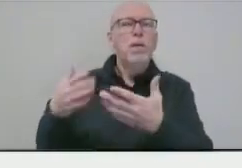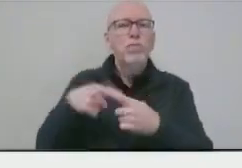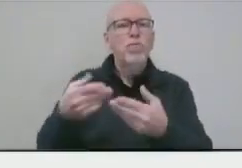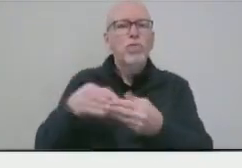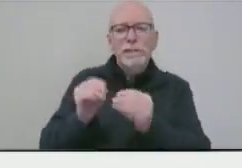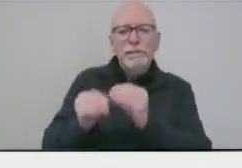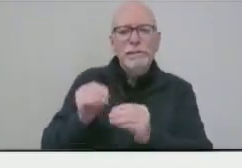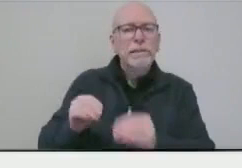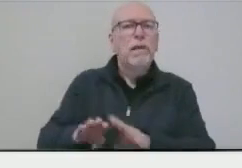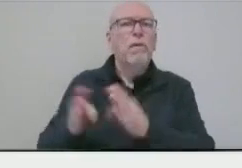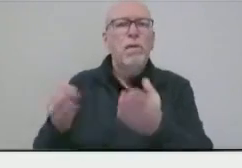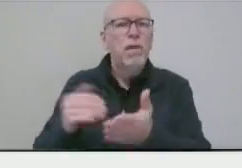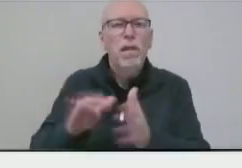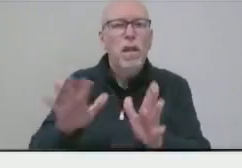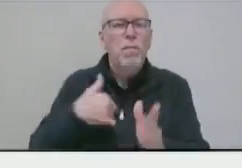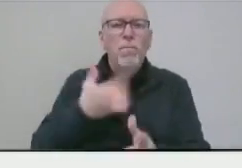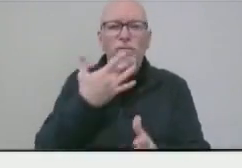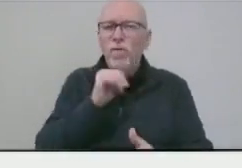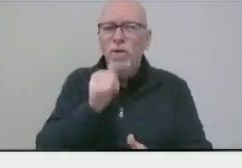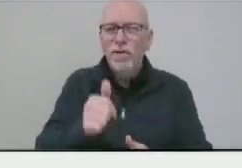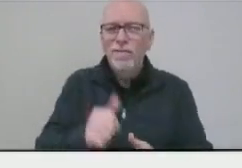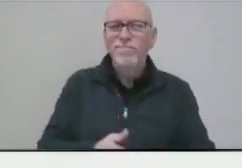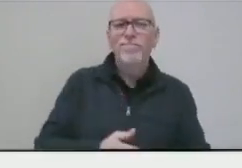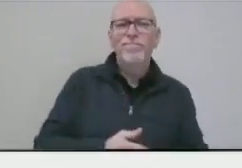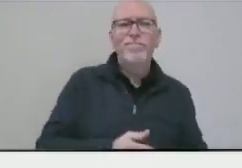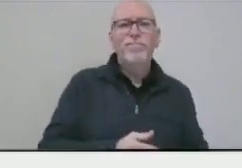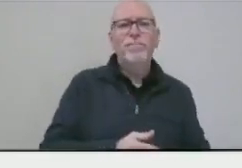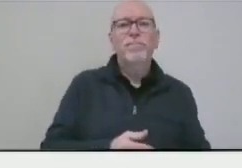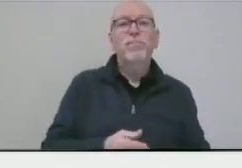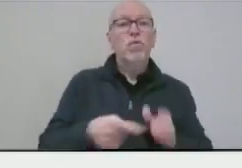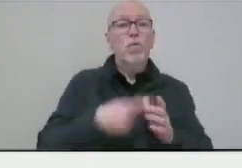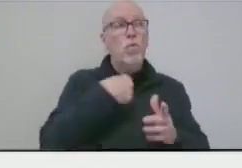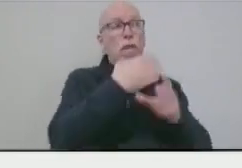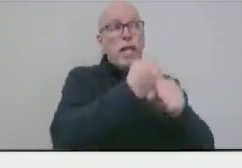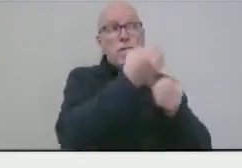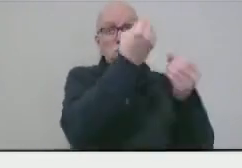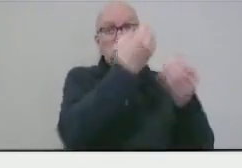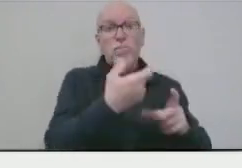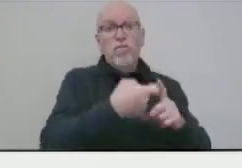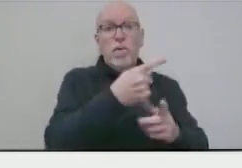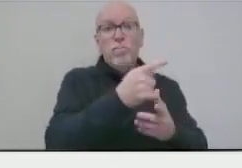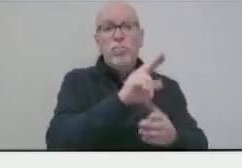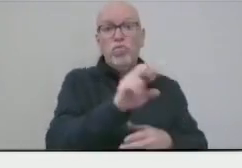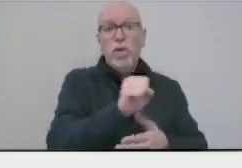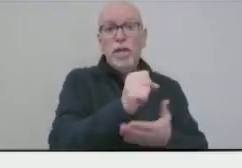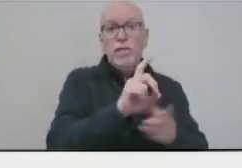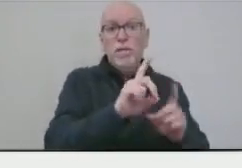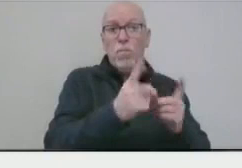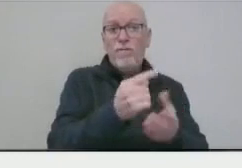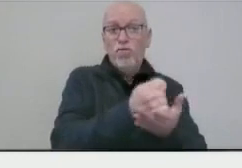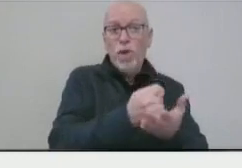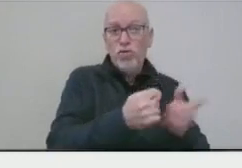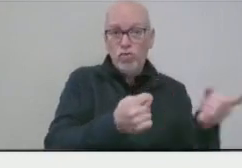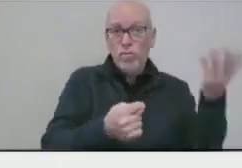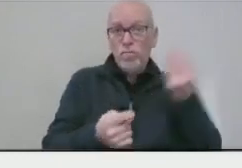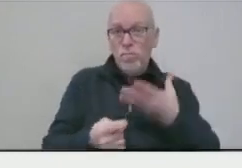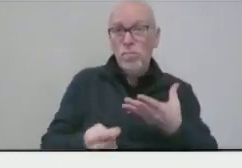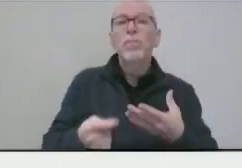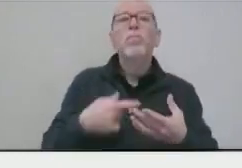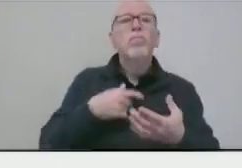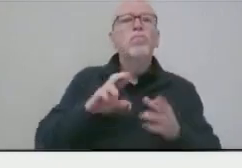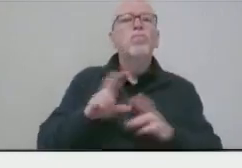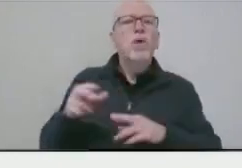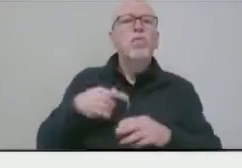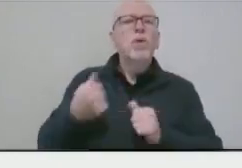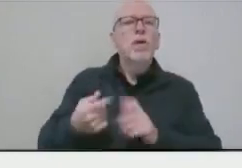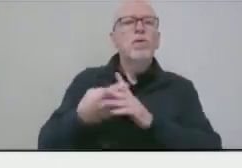the application to comply with the new guidance. Once we receive the revised guidance from the U.S. Department of Treasury, we will be in a position to begin